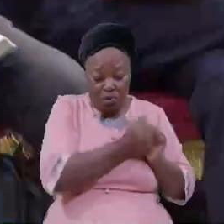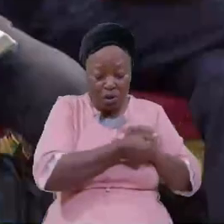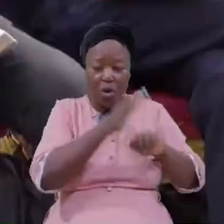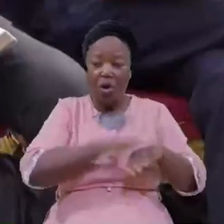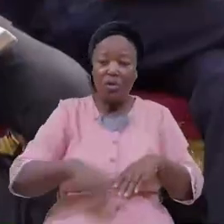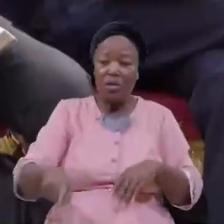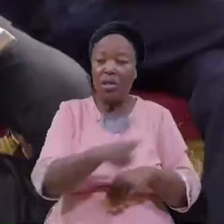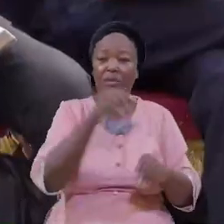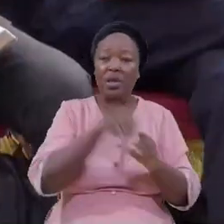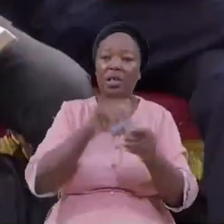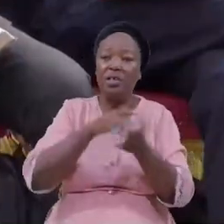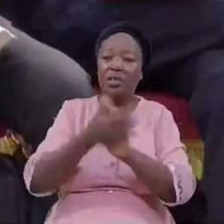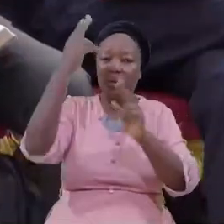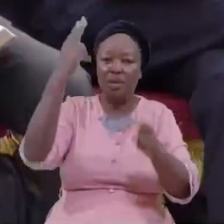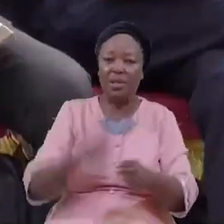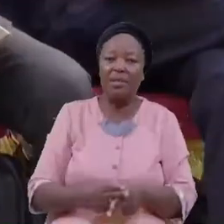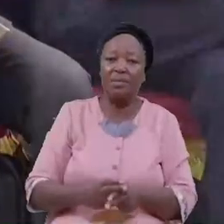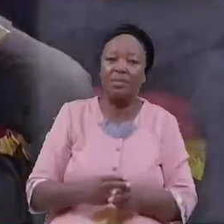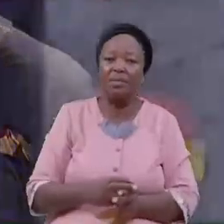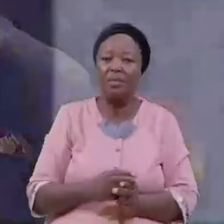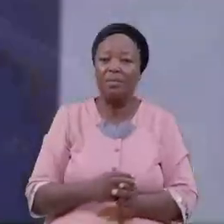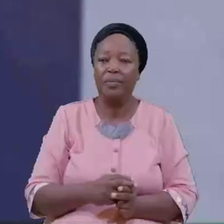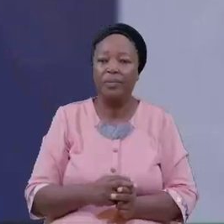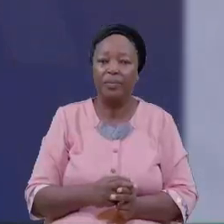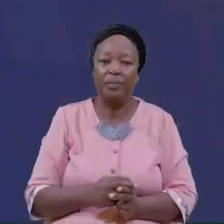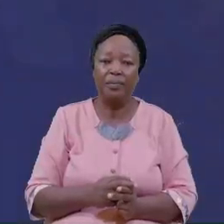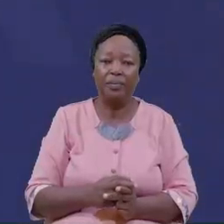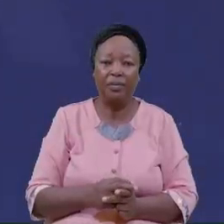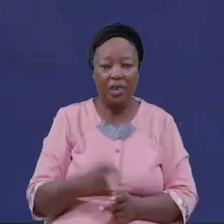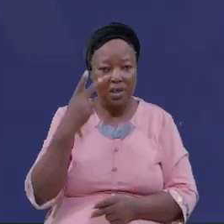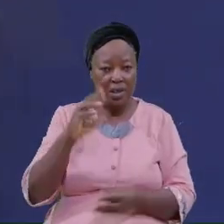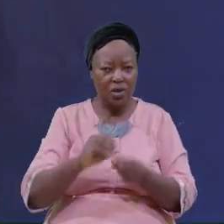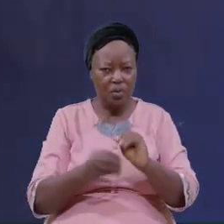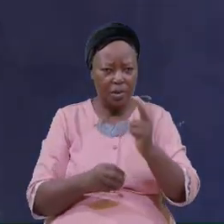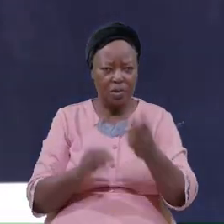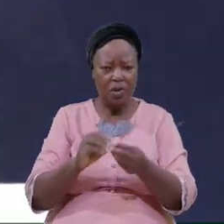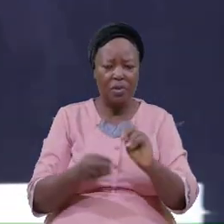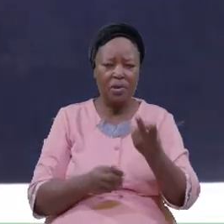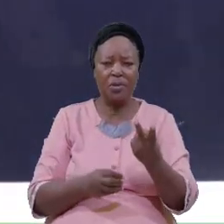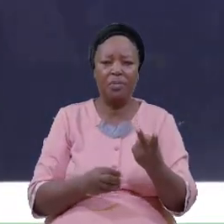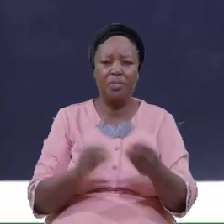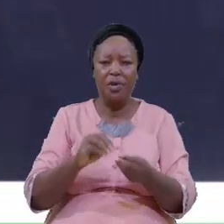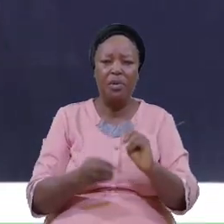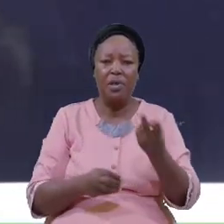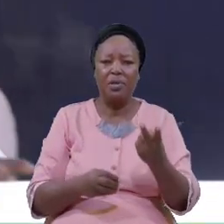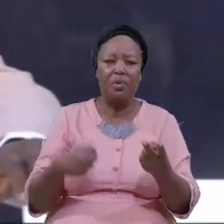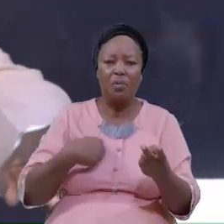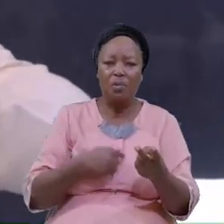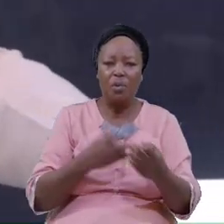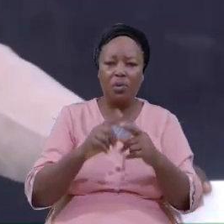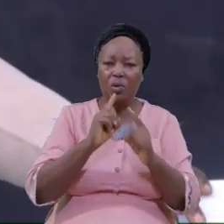Jesus' name. Et aujourd'hui vous allez les fouler aux pieds au nom de Jésus. Number two here. Number two, we're talking about the